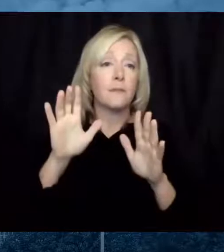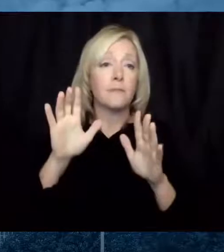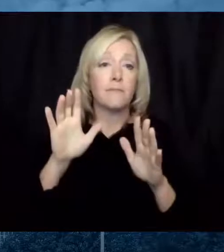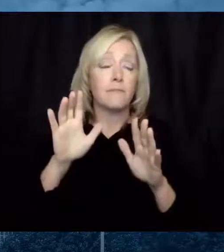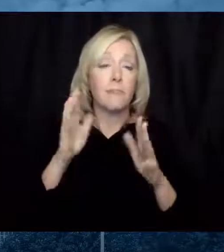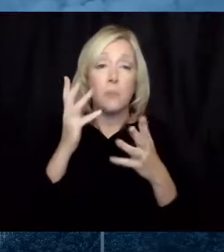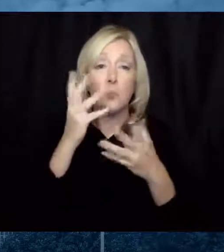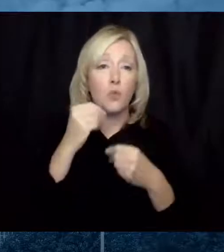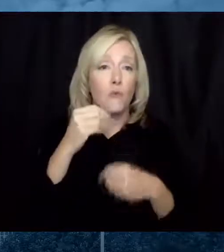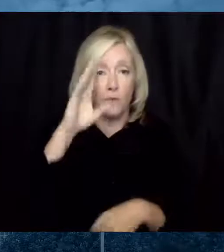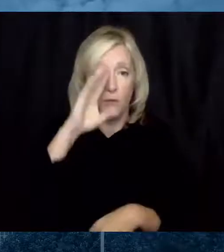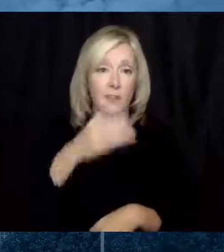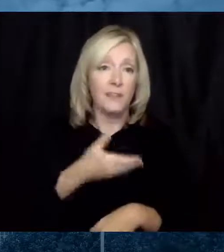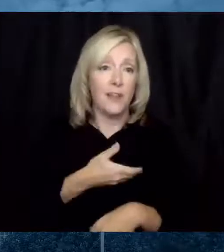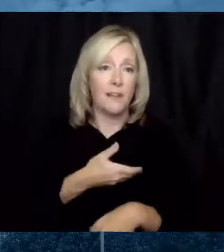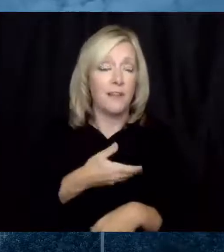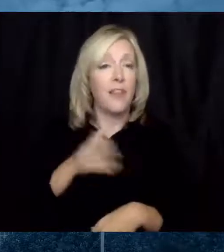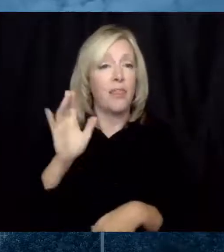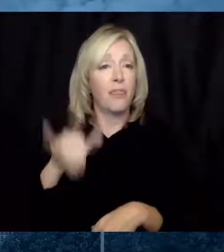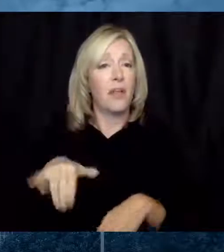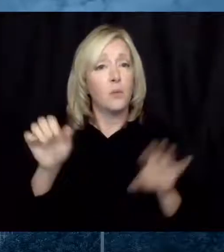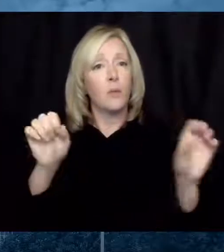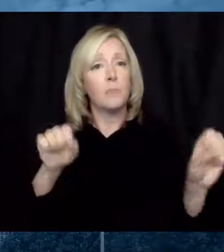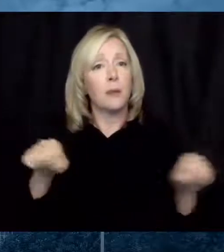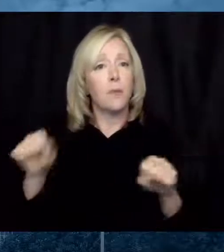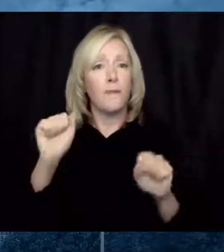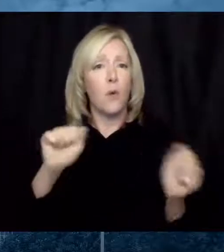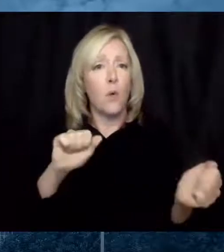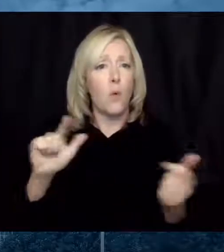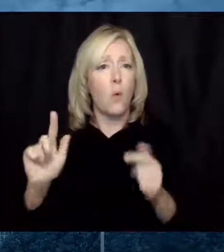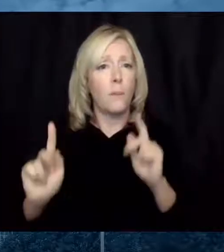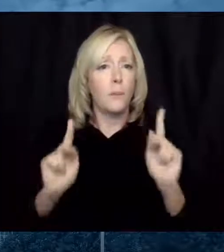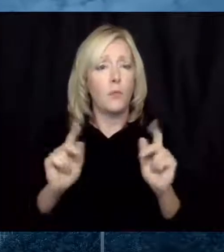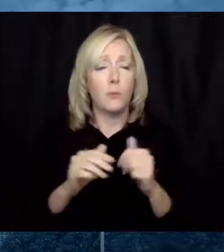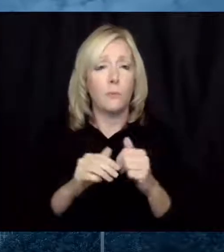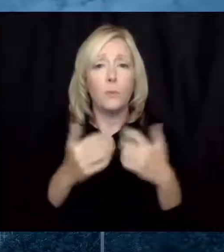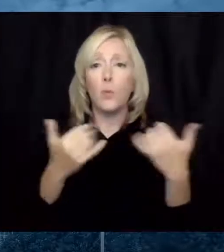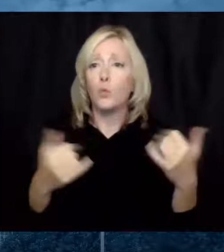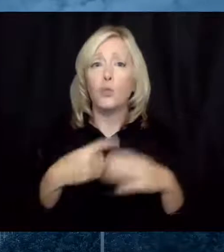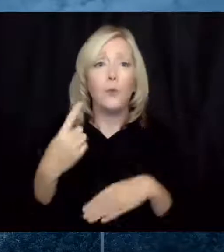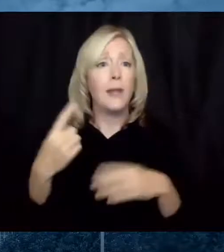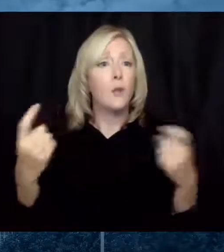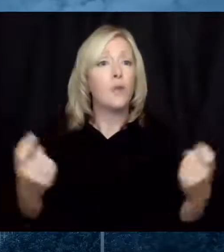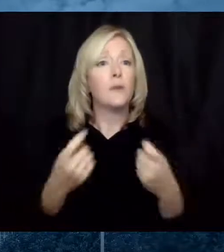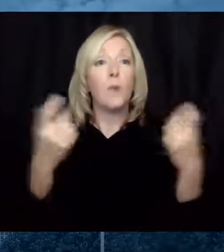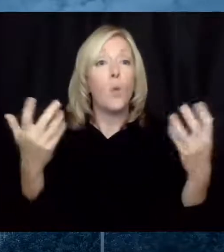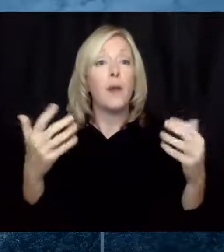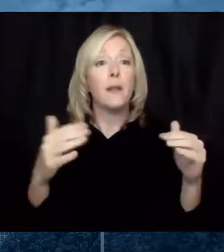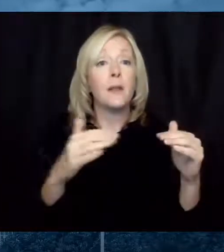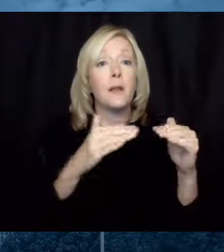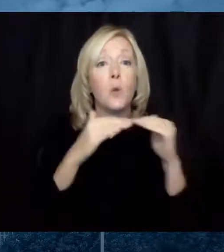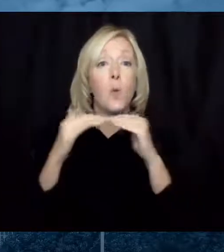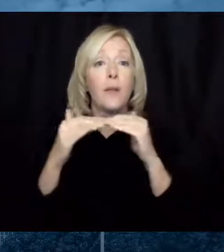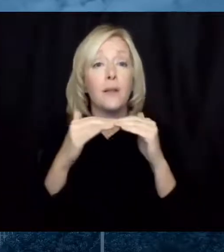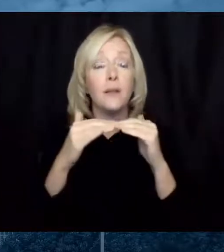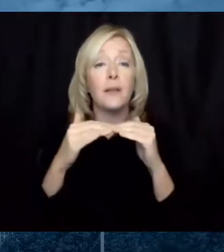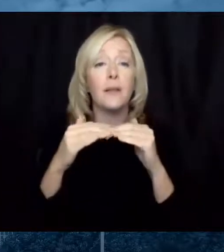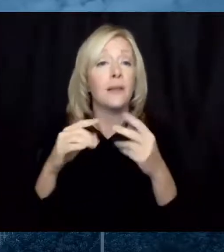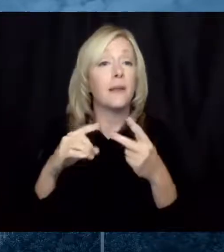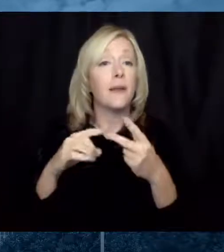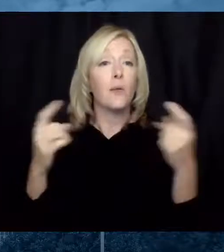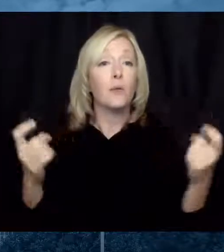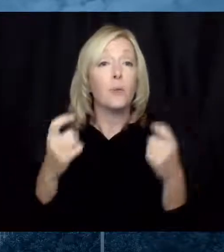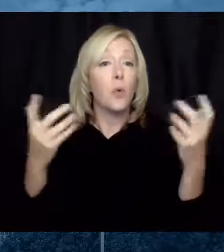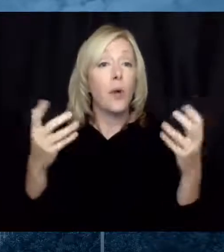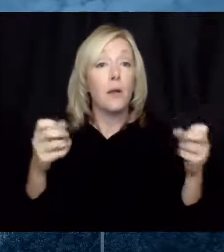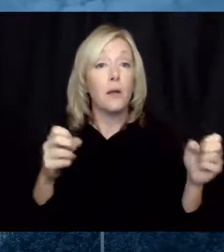the possibilities. So today what we do is we celebrate equality and we celebrate opportunity.